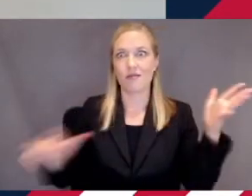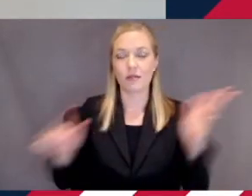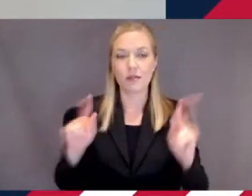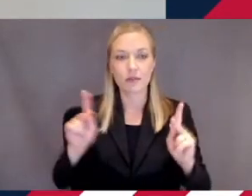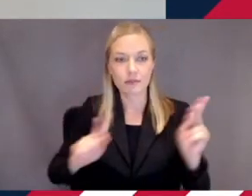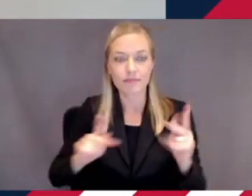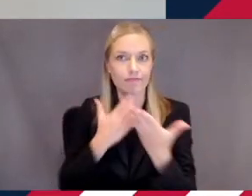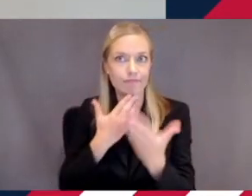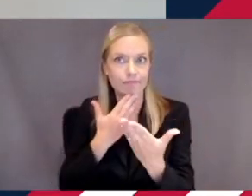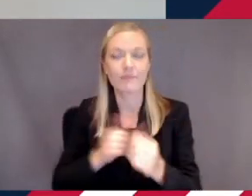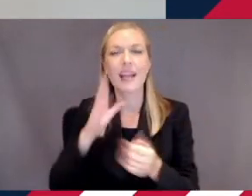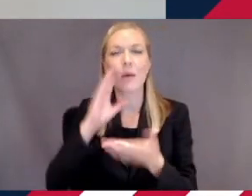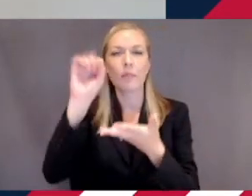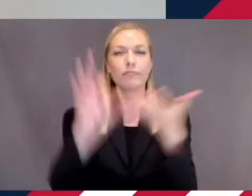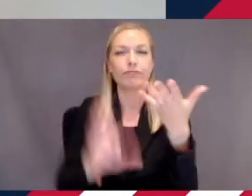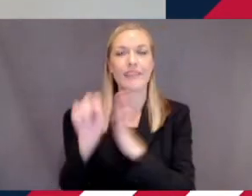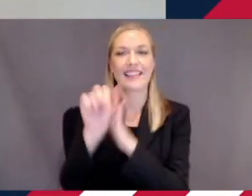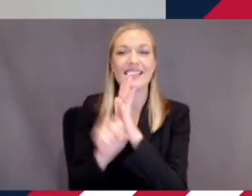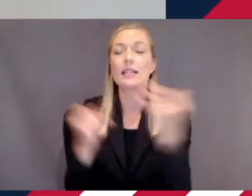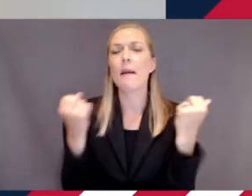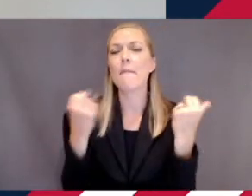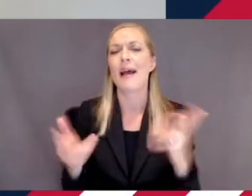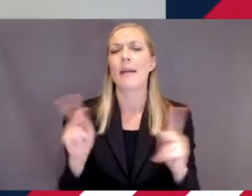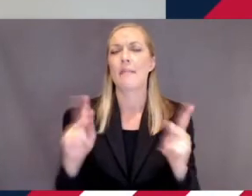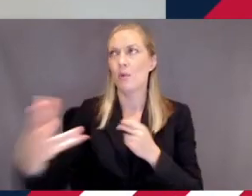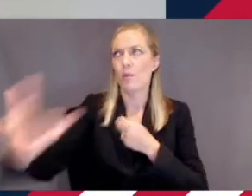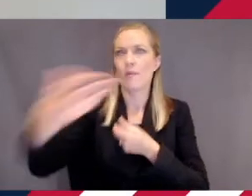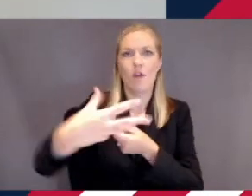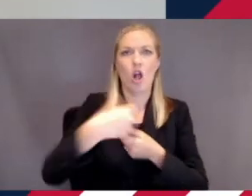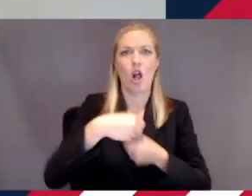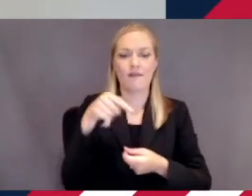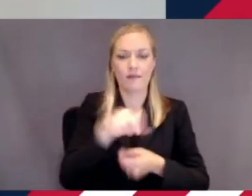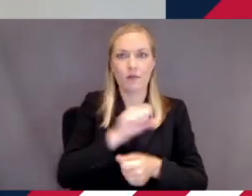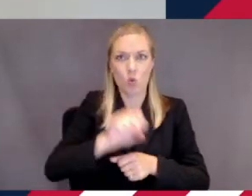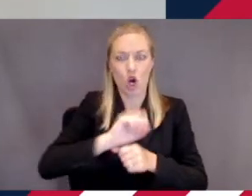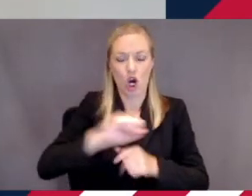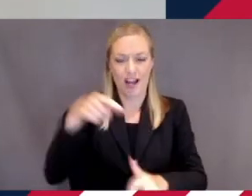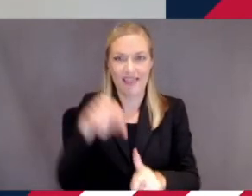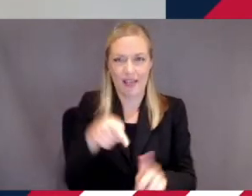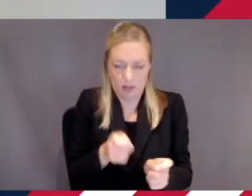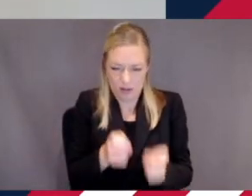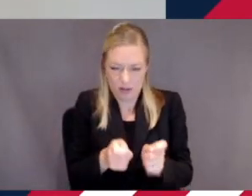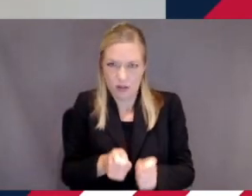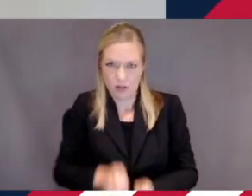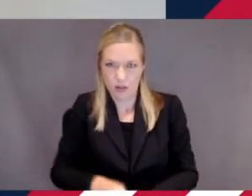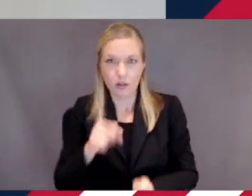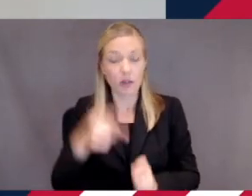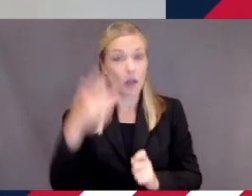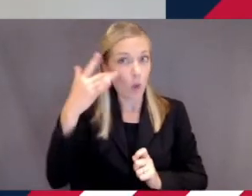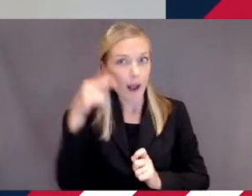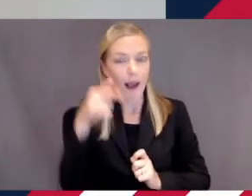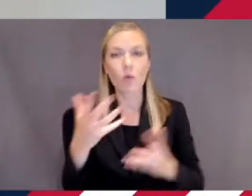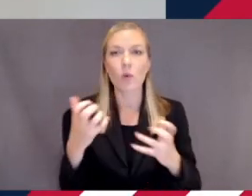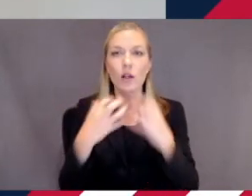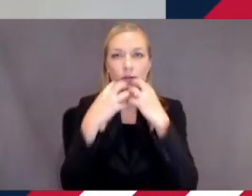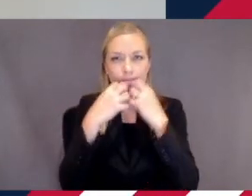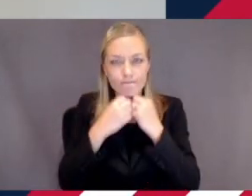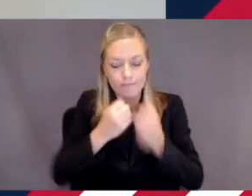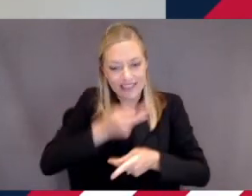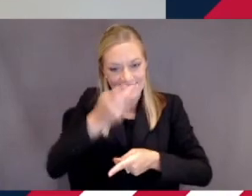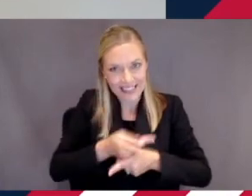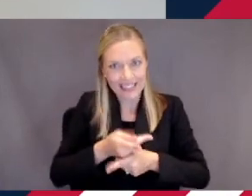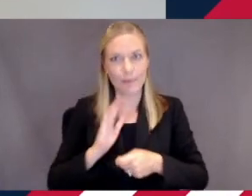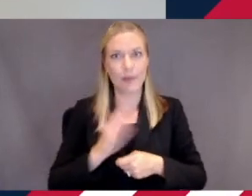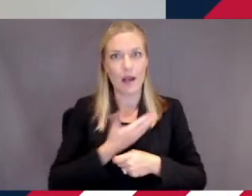many state chairs who worked with us to preserve, as we just heard, this reform tradition, this